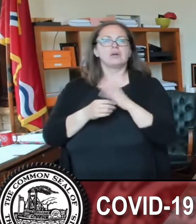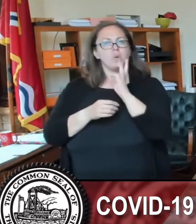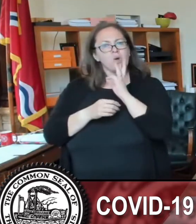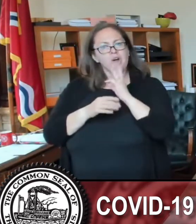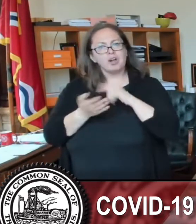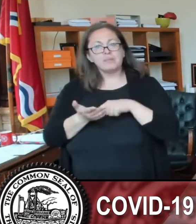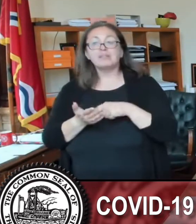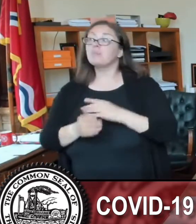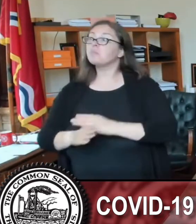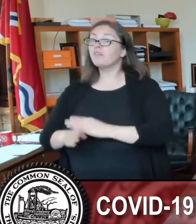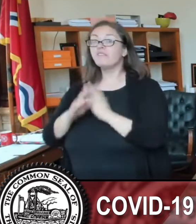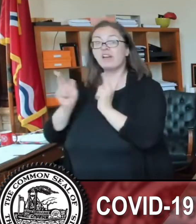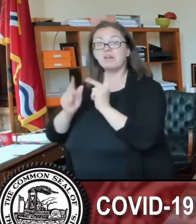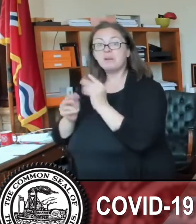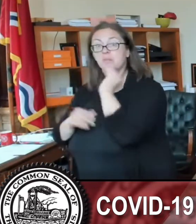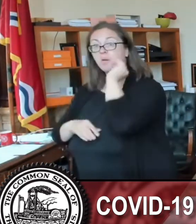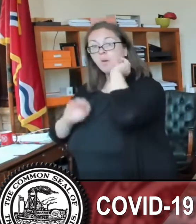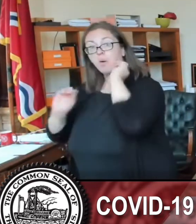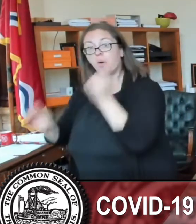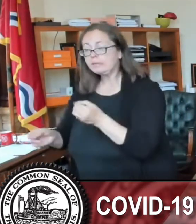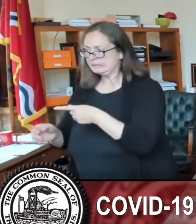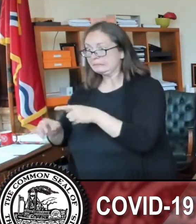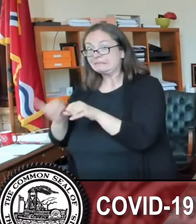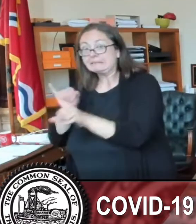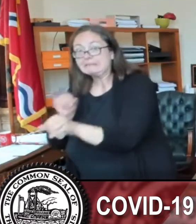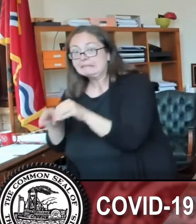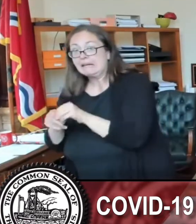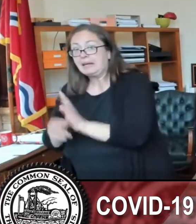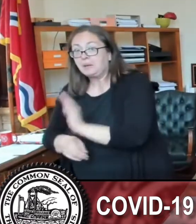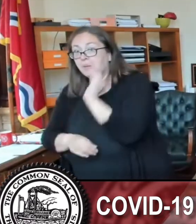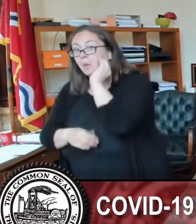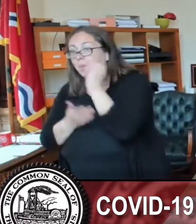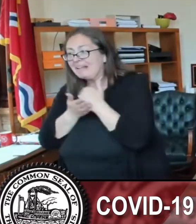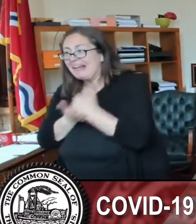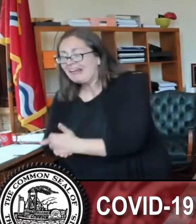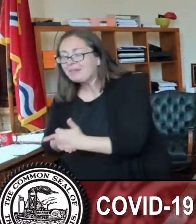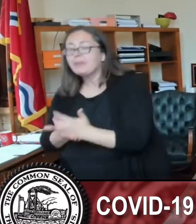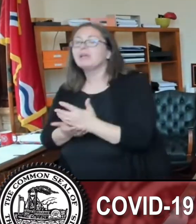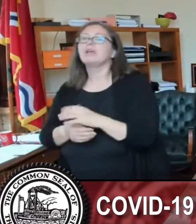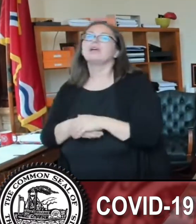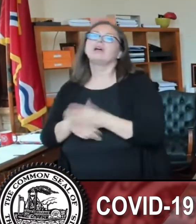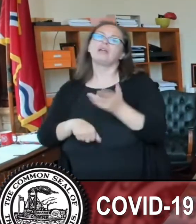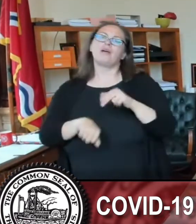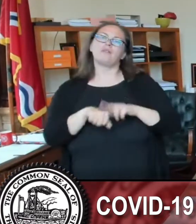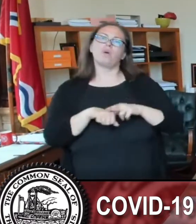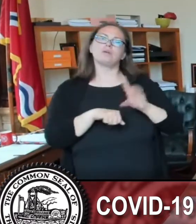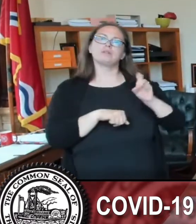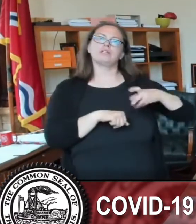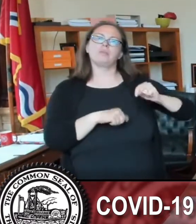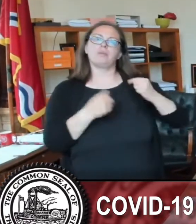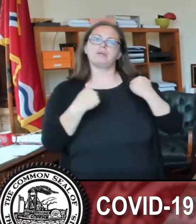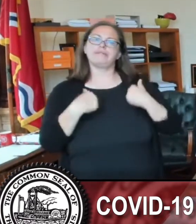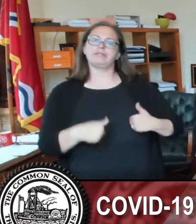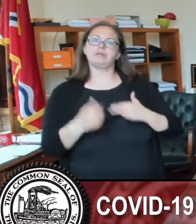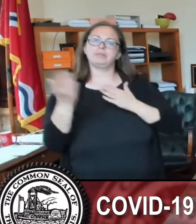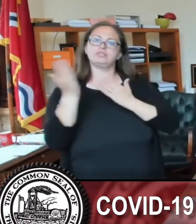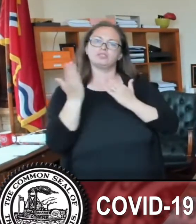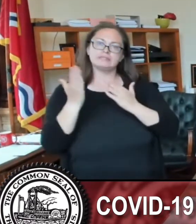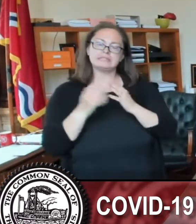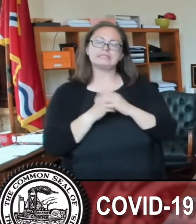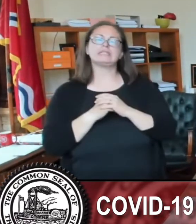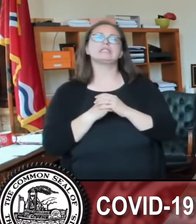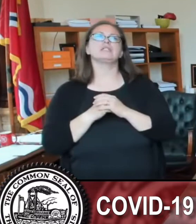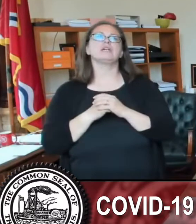preventing homelessness, trying to keep people in their homes. There's also, of course, the Department of Human Services